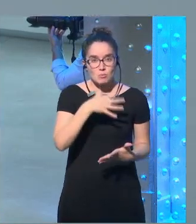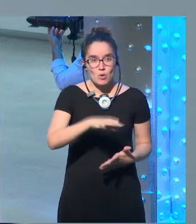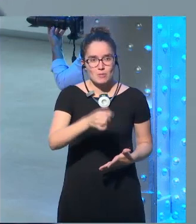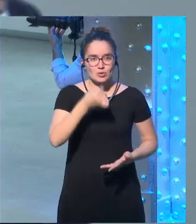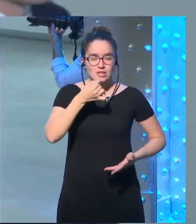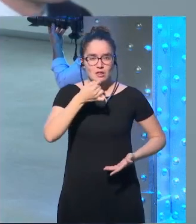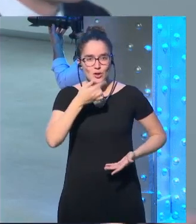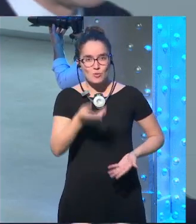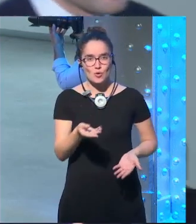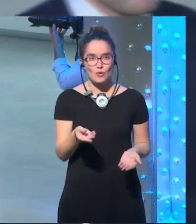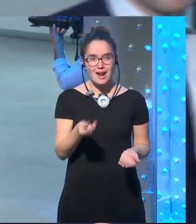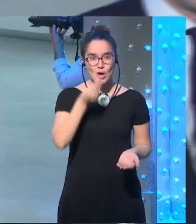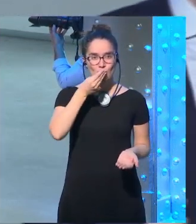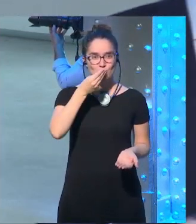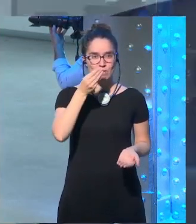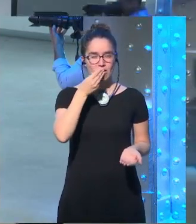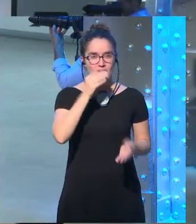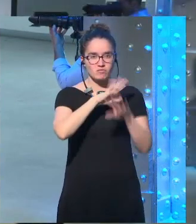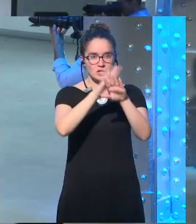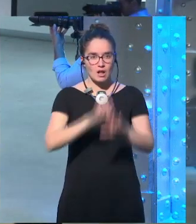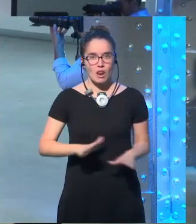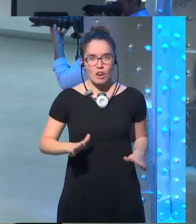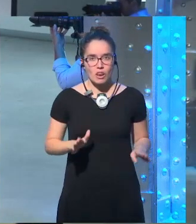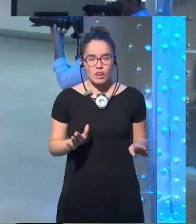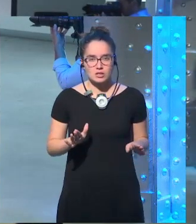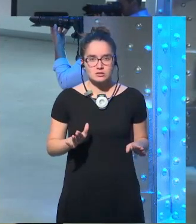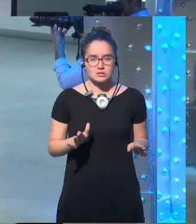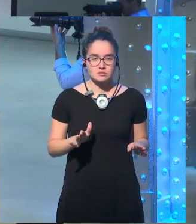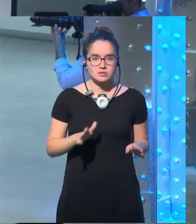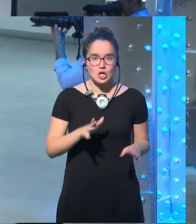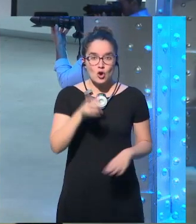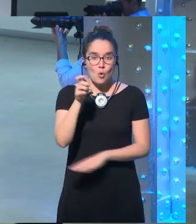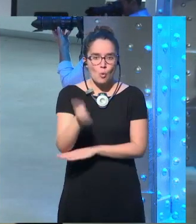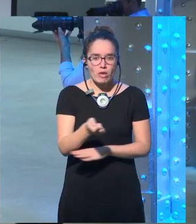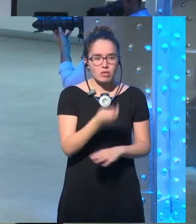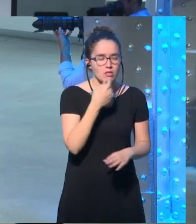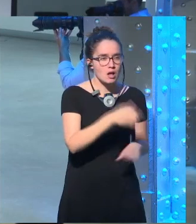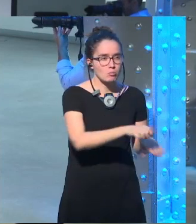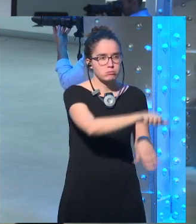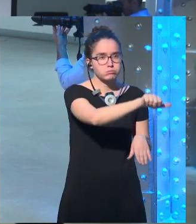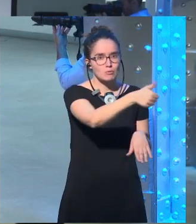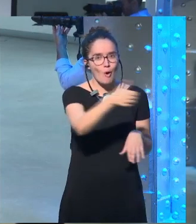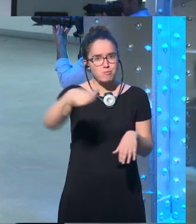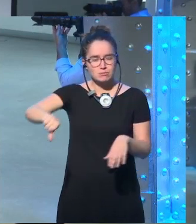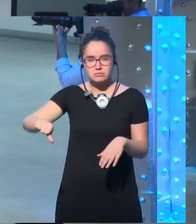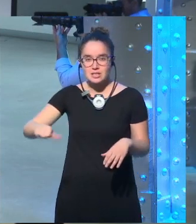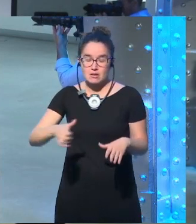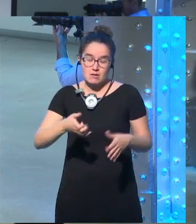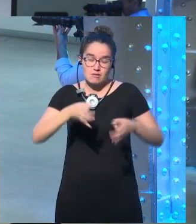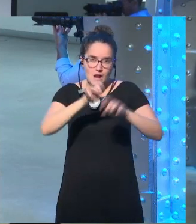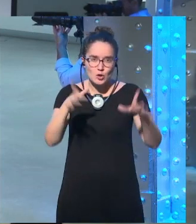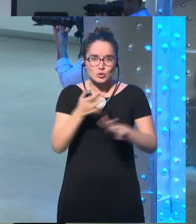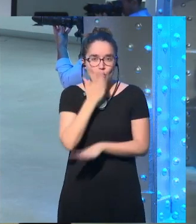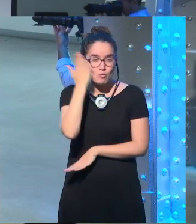to things like lack of sleep. We surely don't work 24/7 a day,